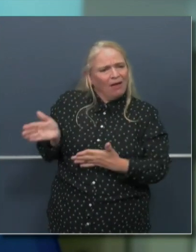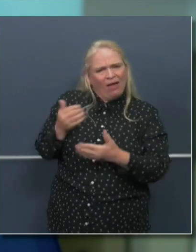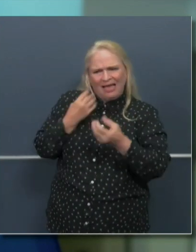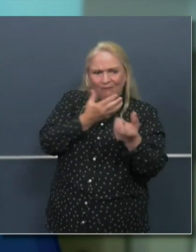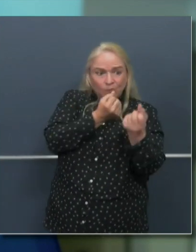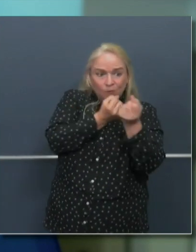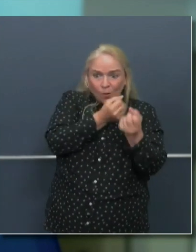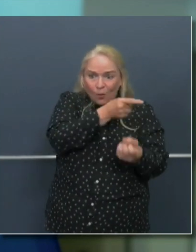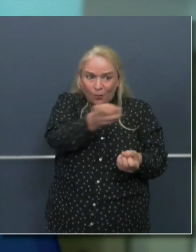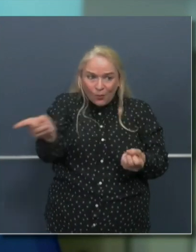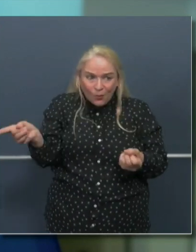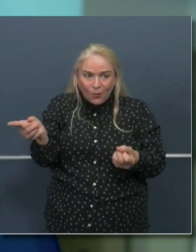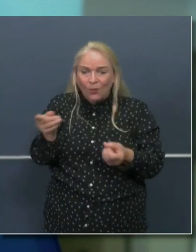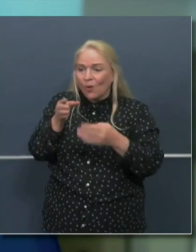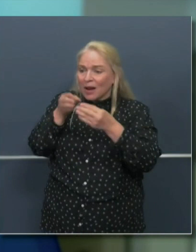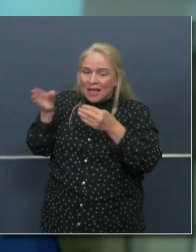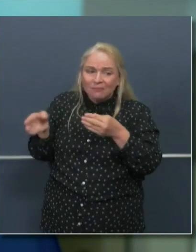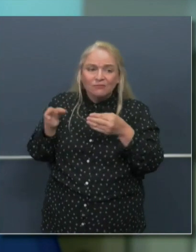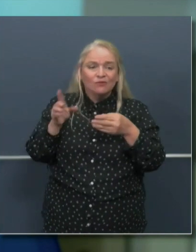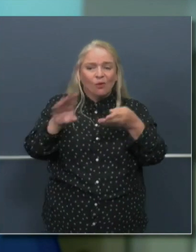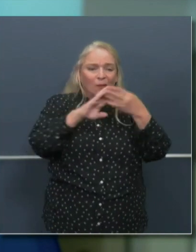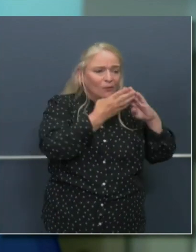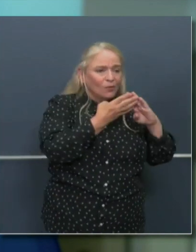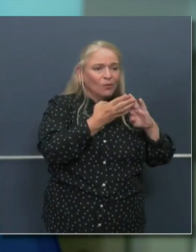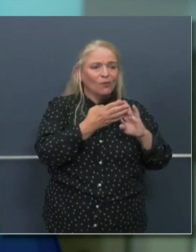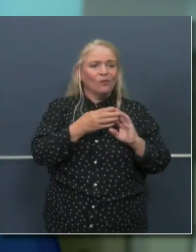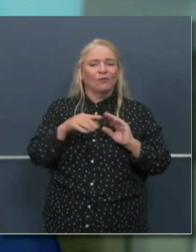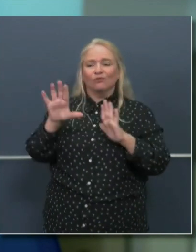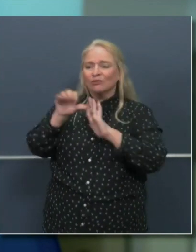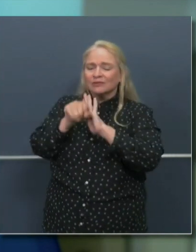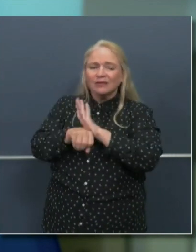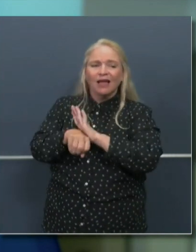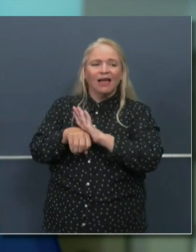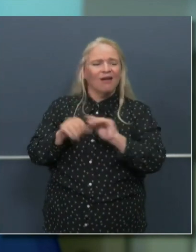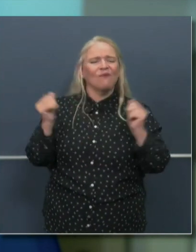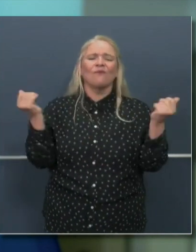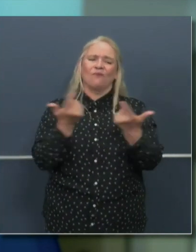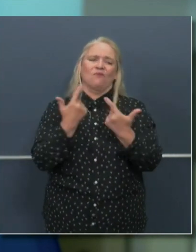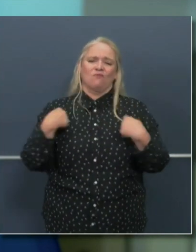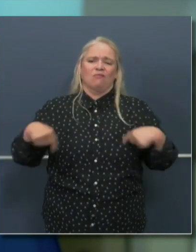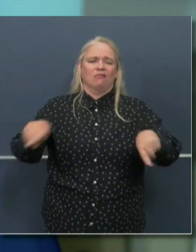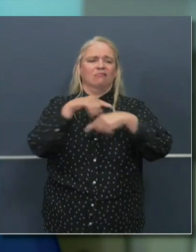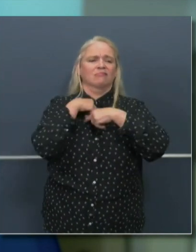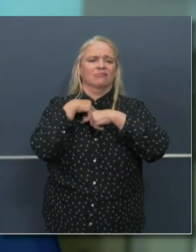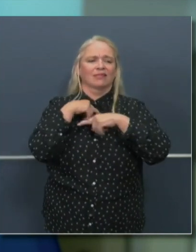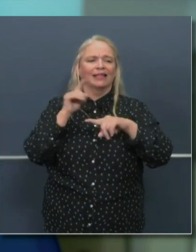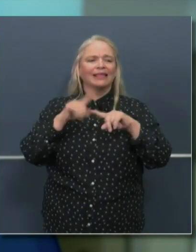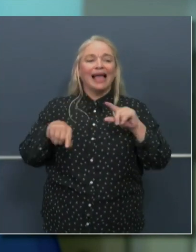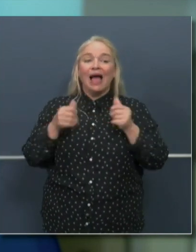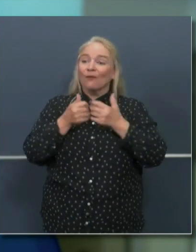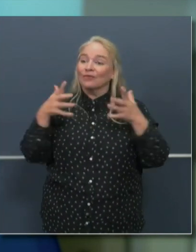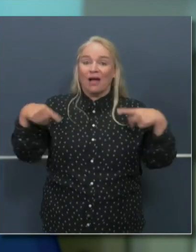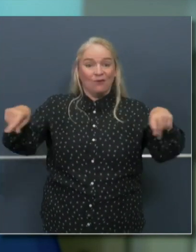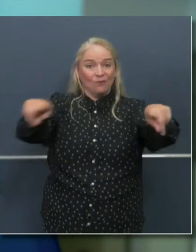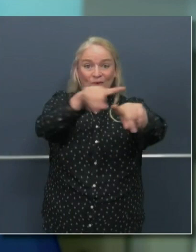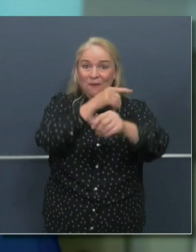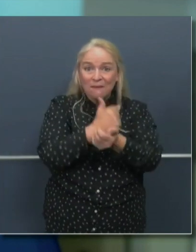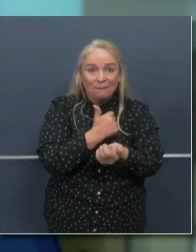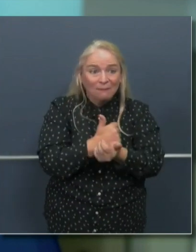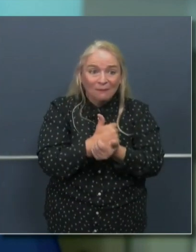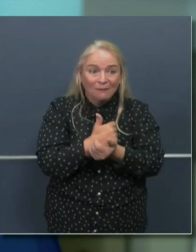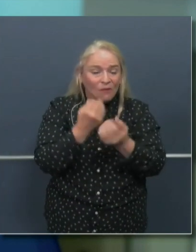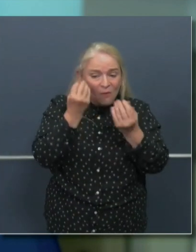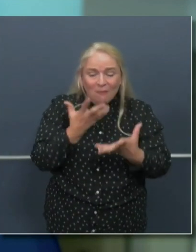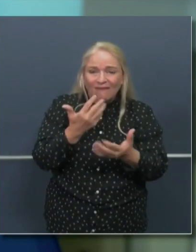community's needs, the state needs, and to do so head on. But again, we need your compliance. We need your support on wearing